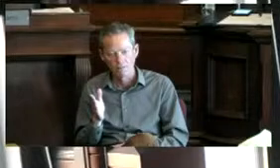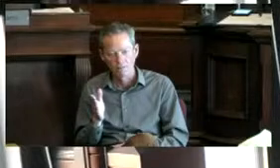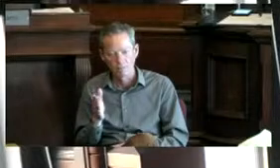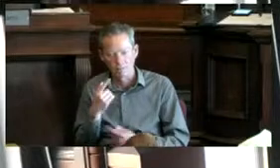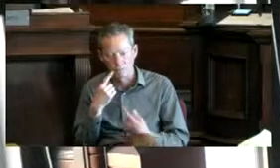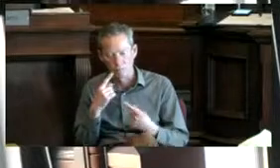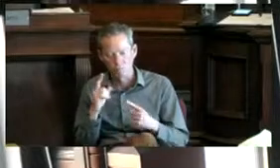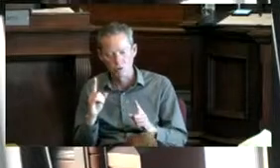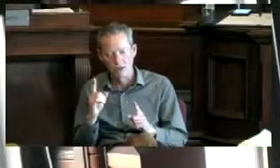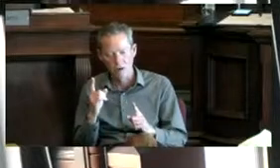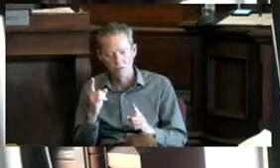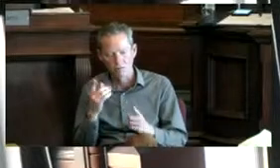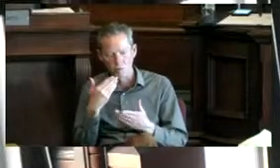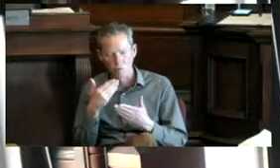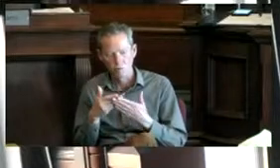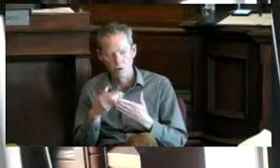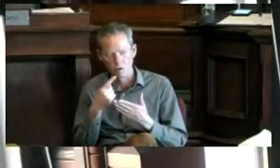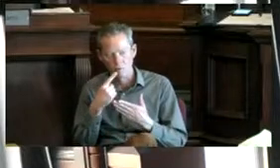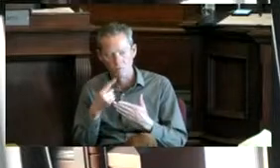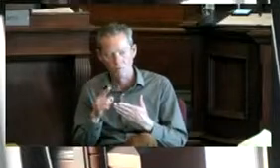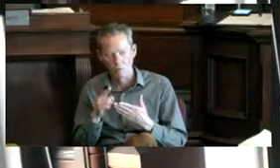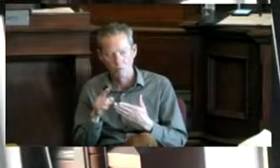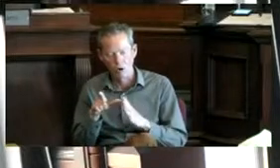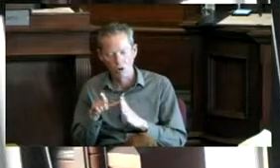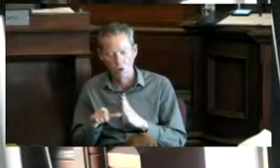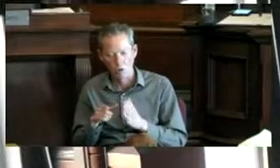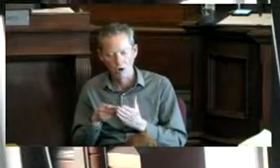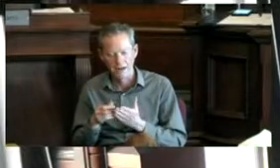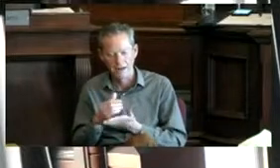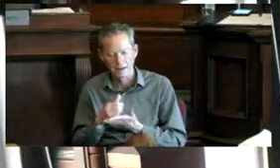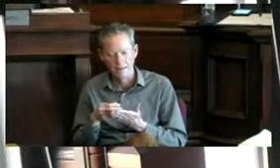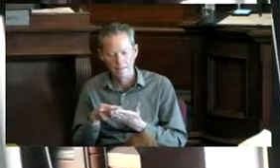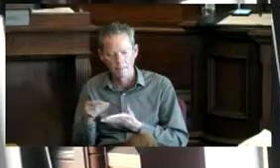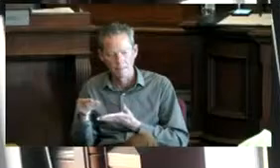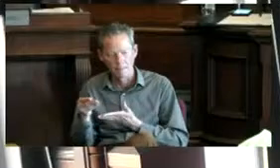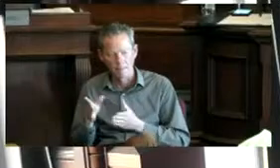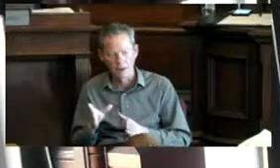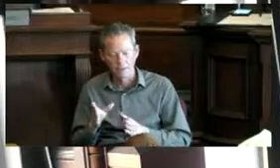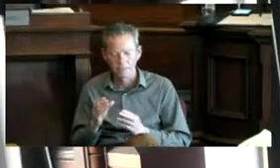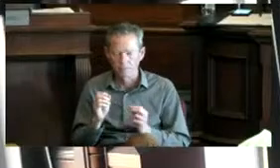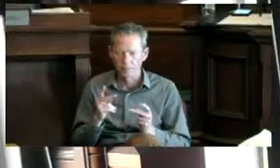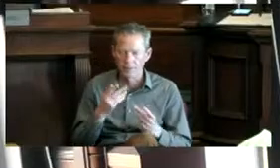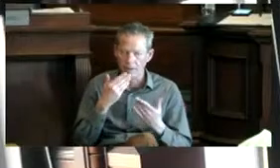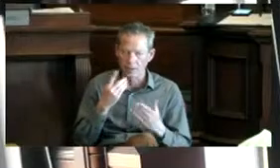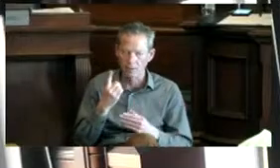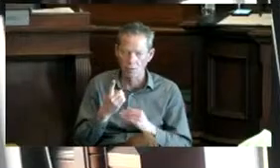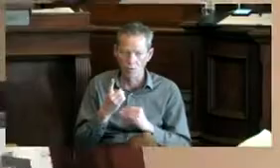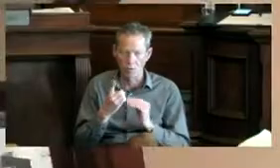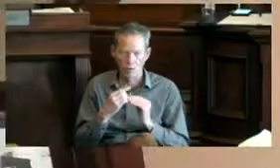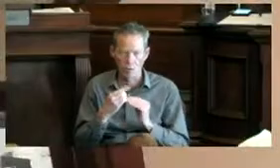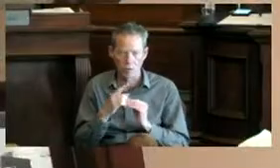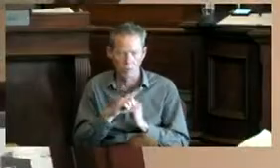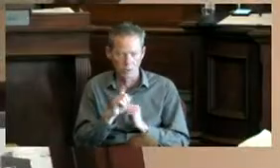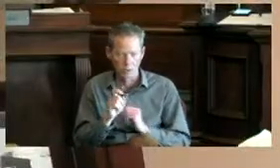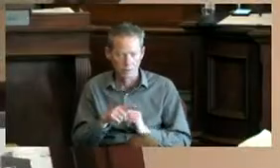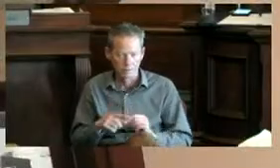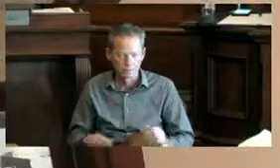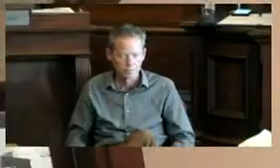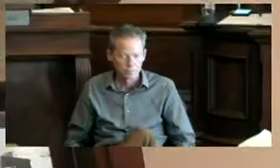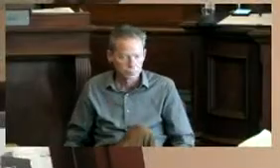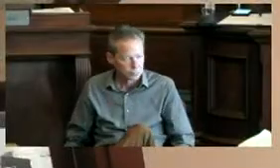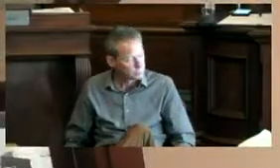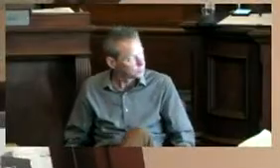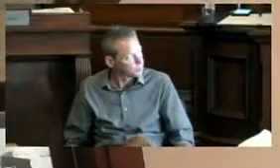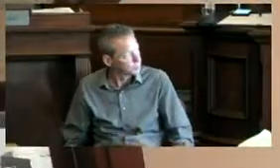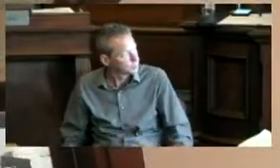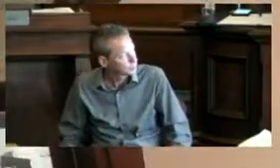work out well for many of our lower income buyers. Thanks. Just one additional question. And I had a chance to